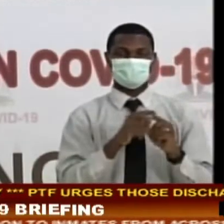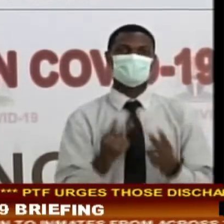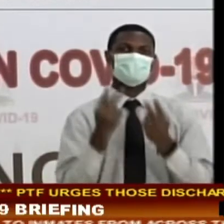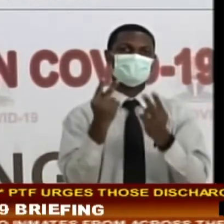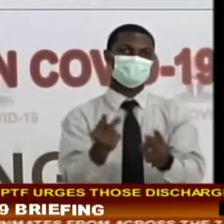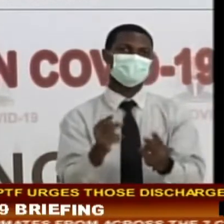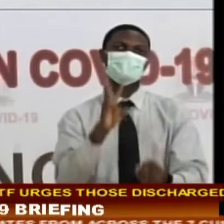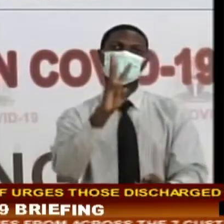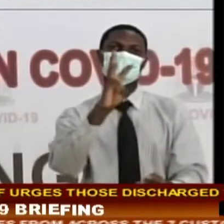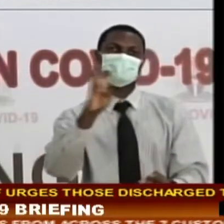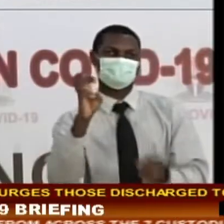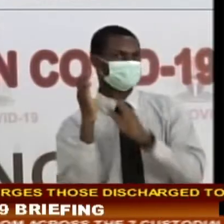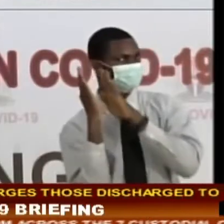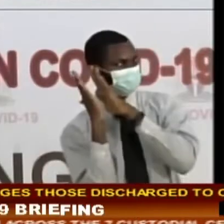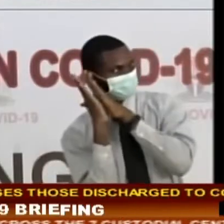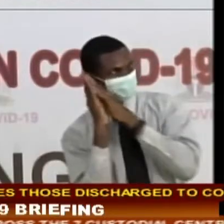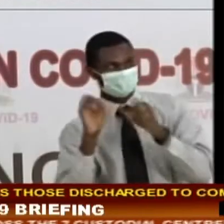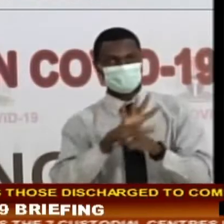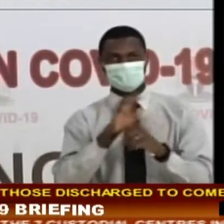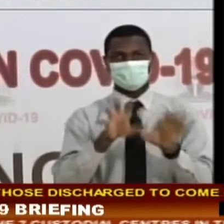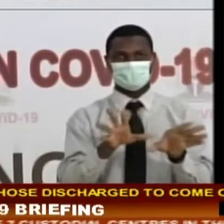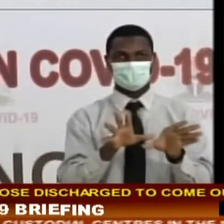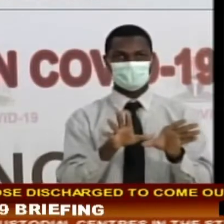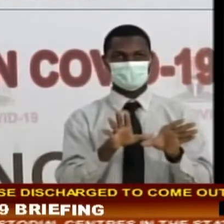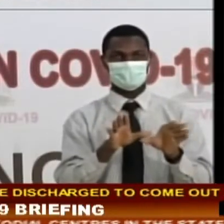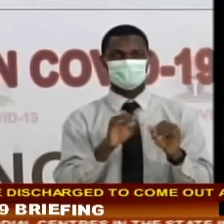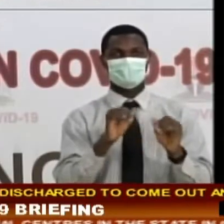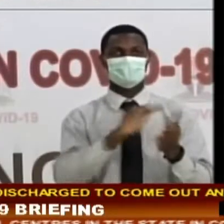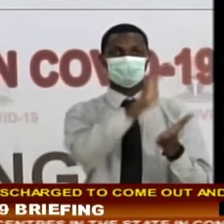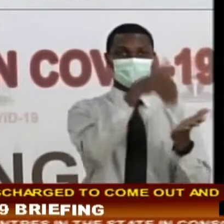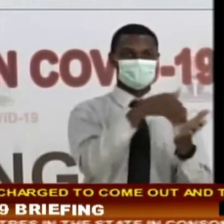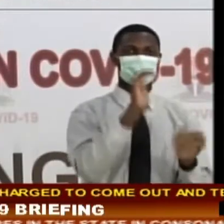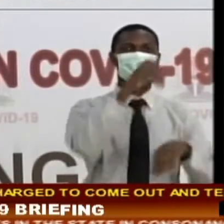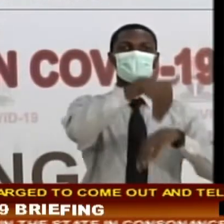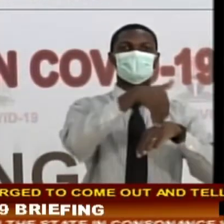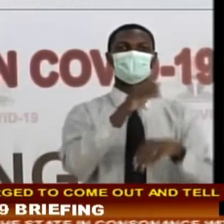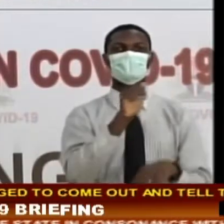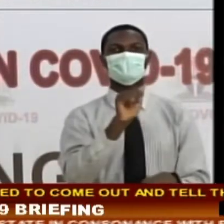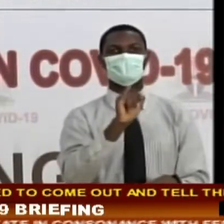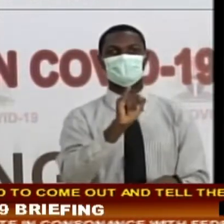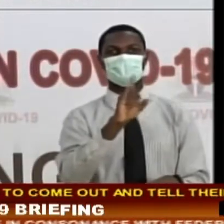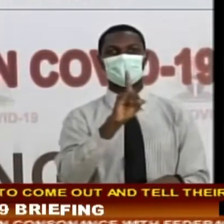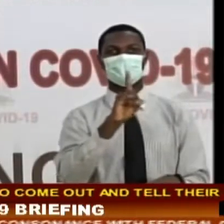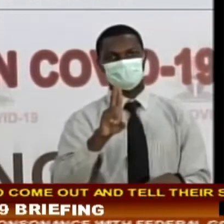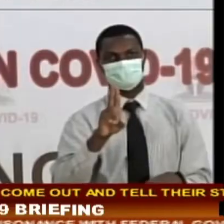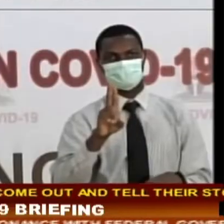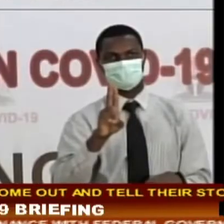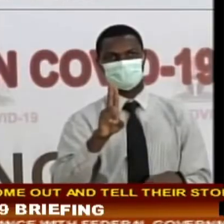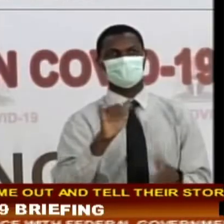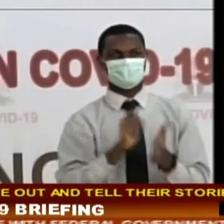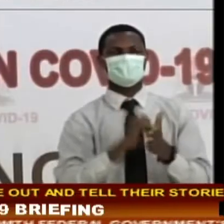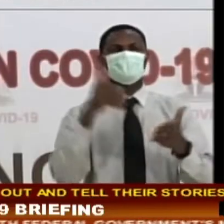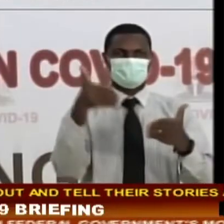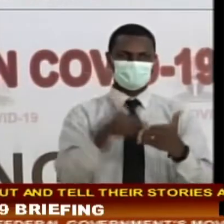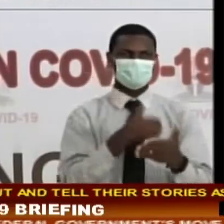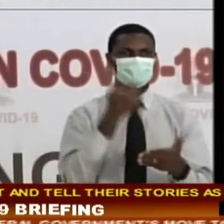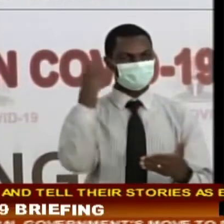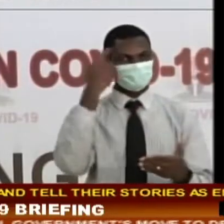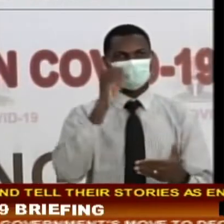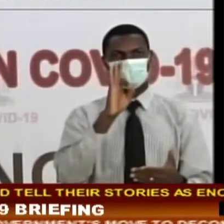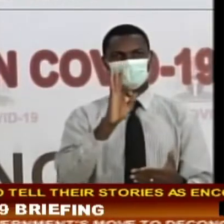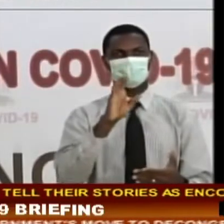covid-19 Treatment Center at IDU a flagship project of the federal capital territory